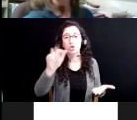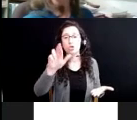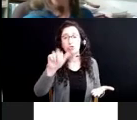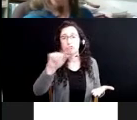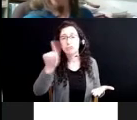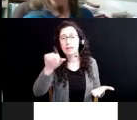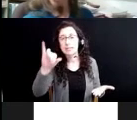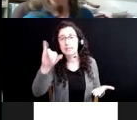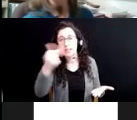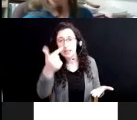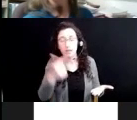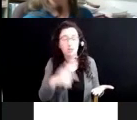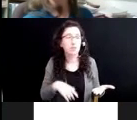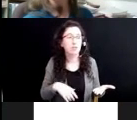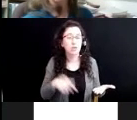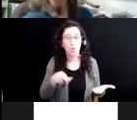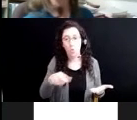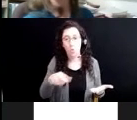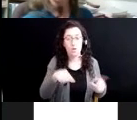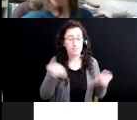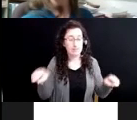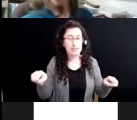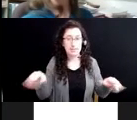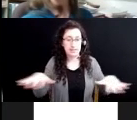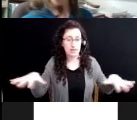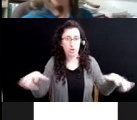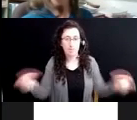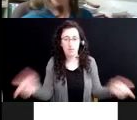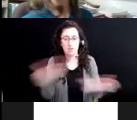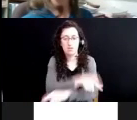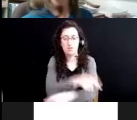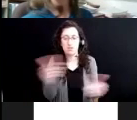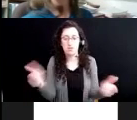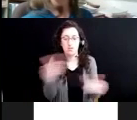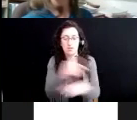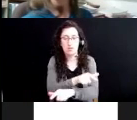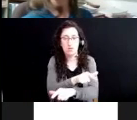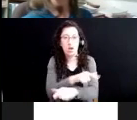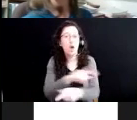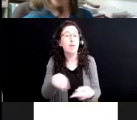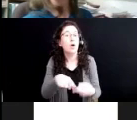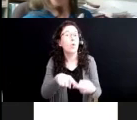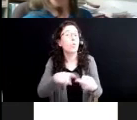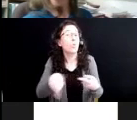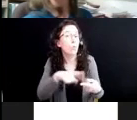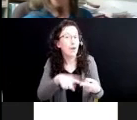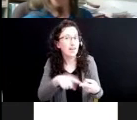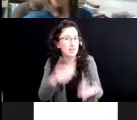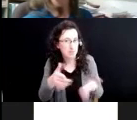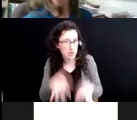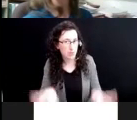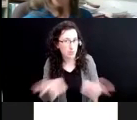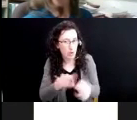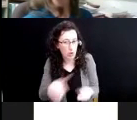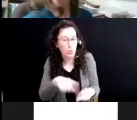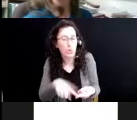your rotation in a certain area, but the timing of that could be really important to the species that you're trying to manage for.